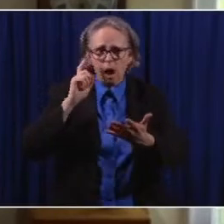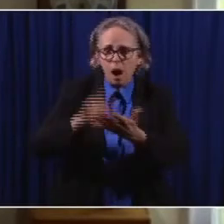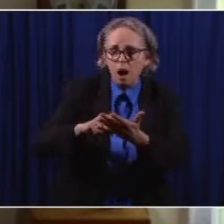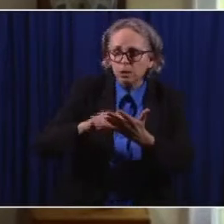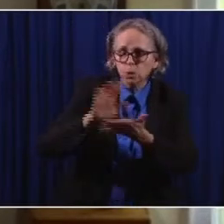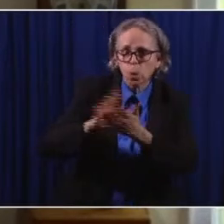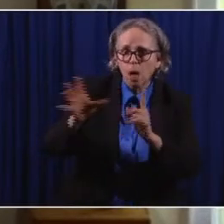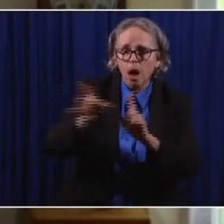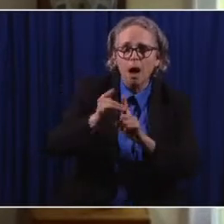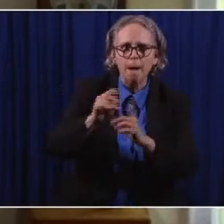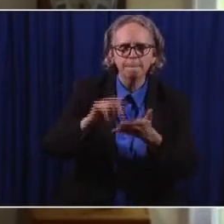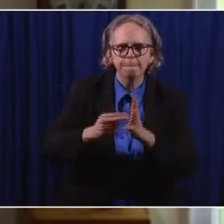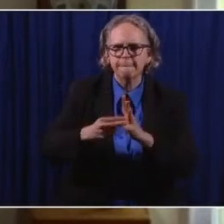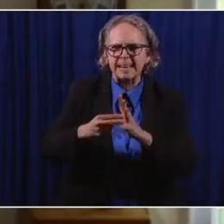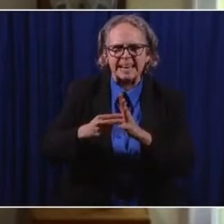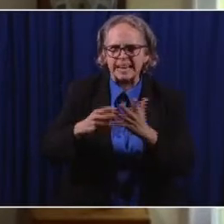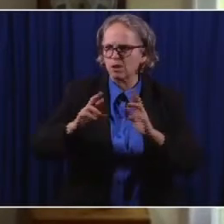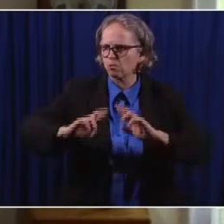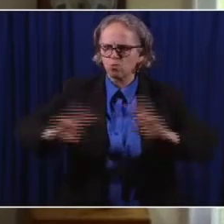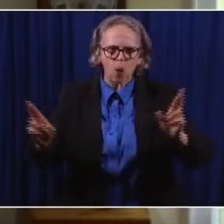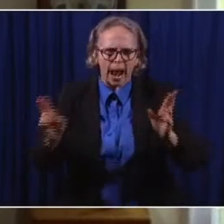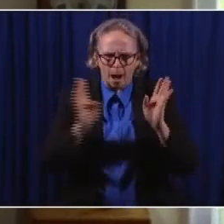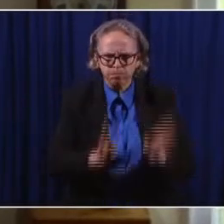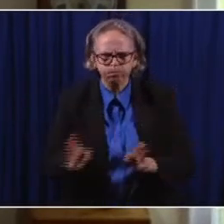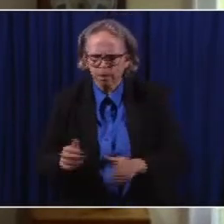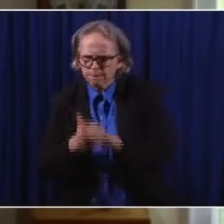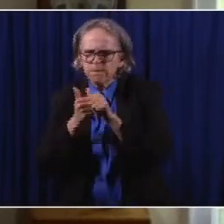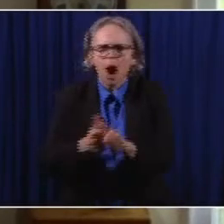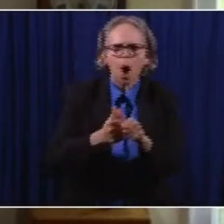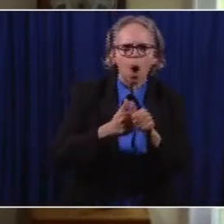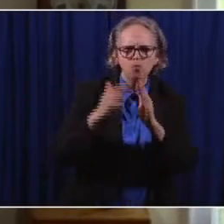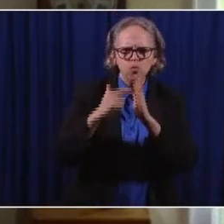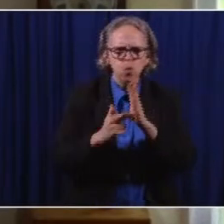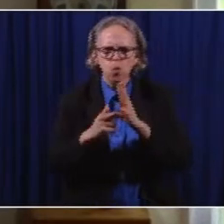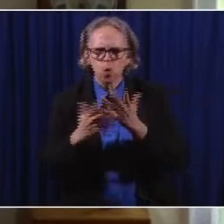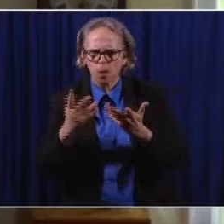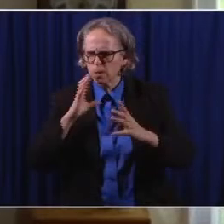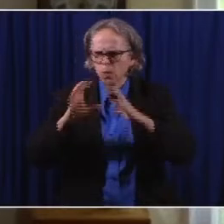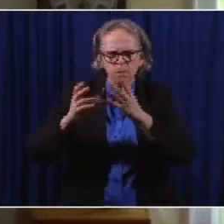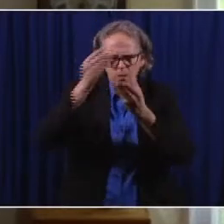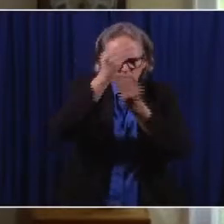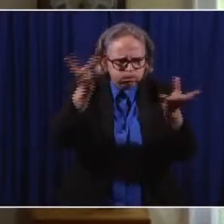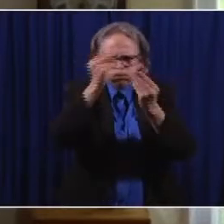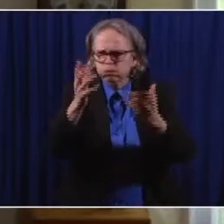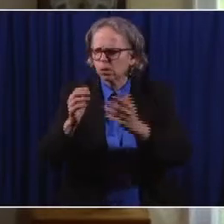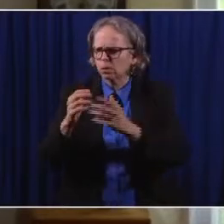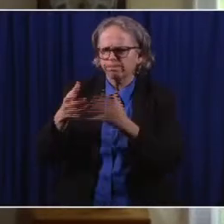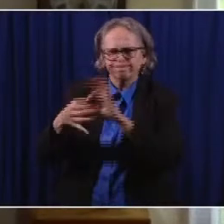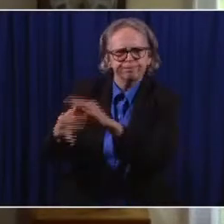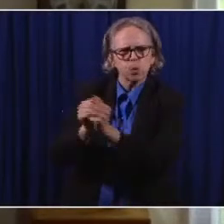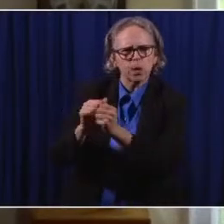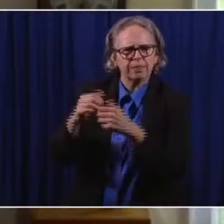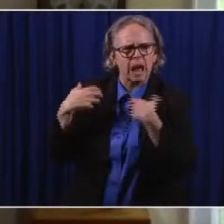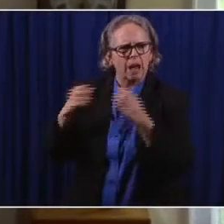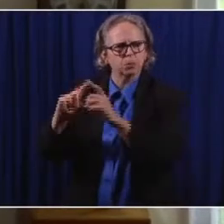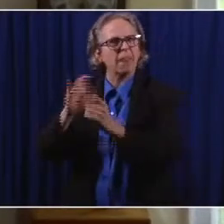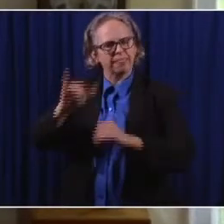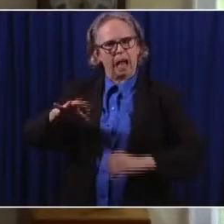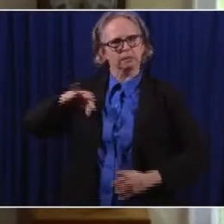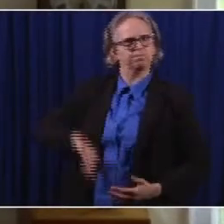is a positive thing. And so we should look at that as a positive thing. And again, schools, from what I